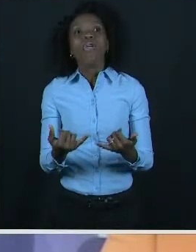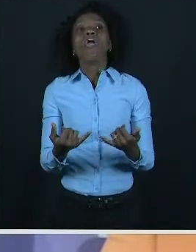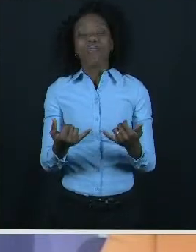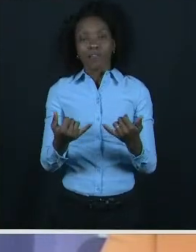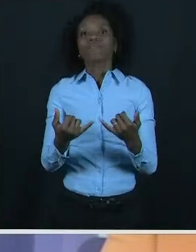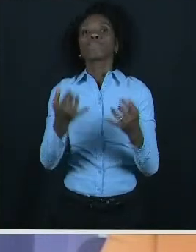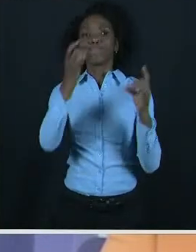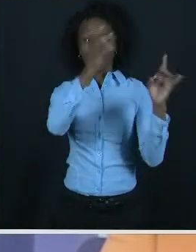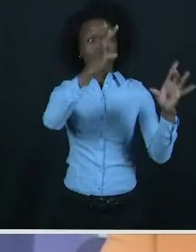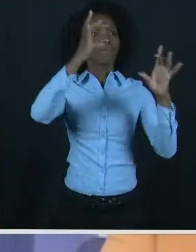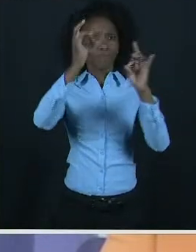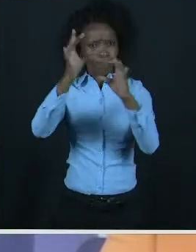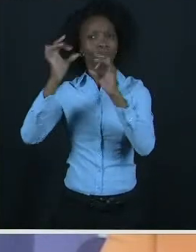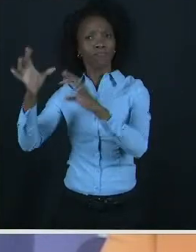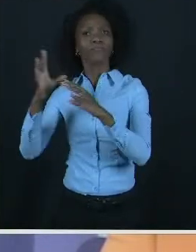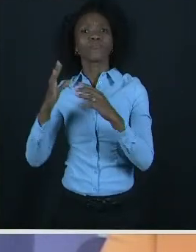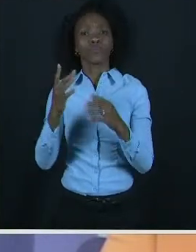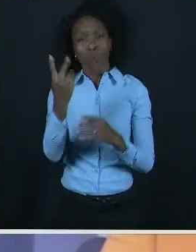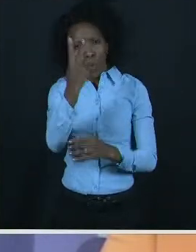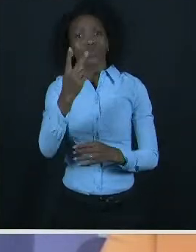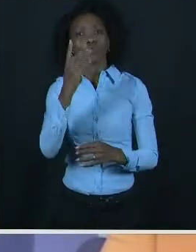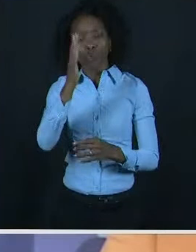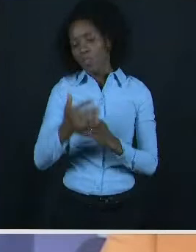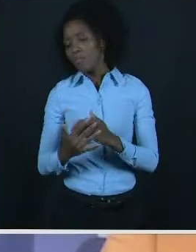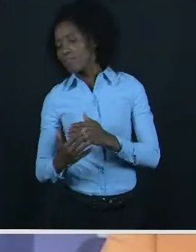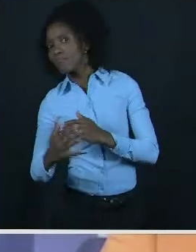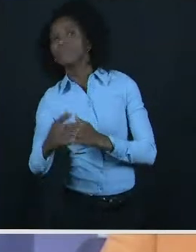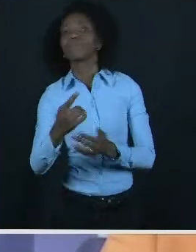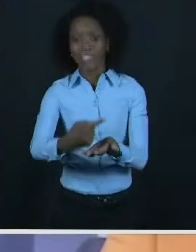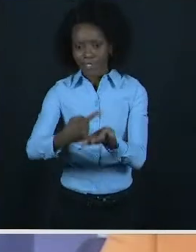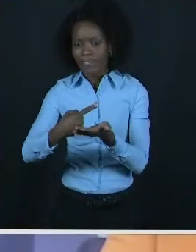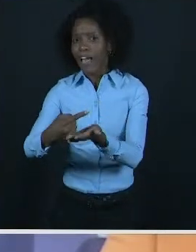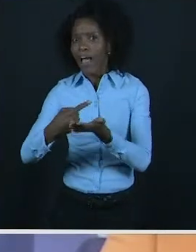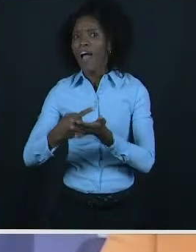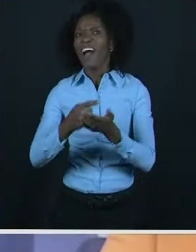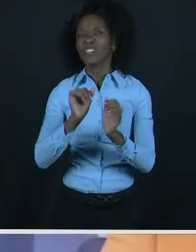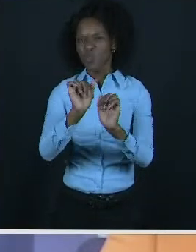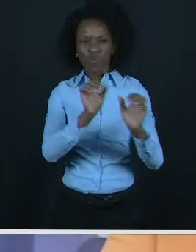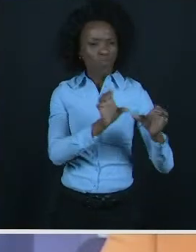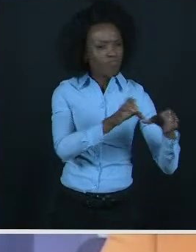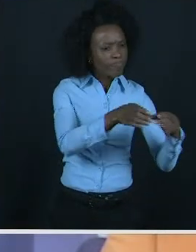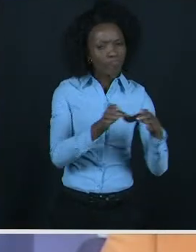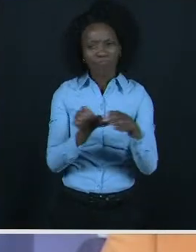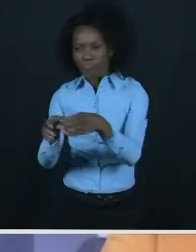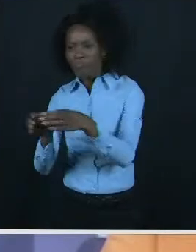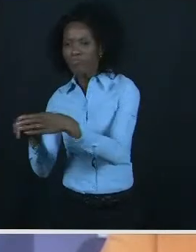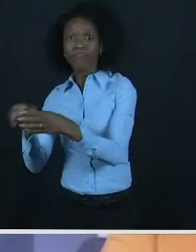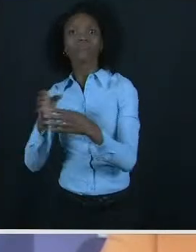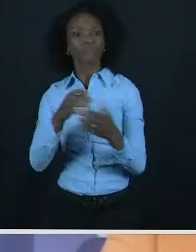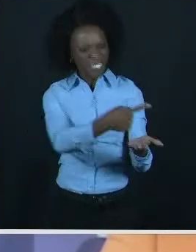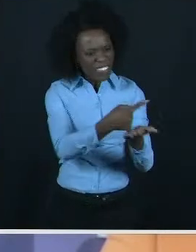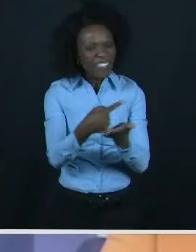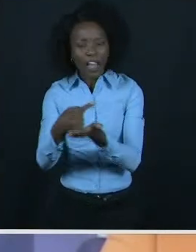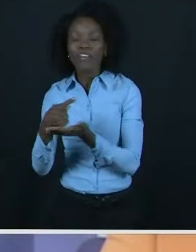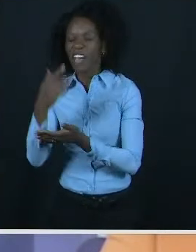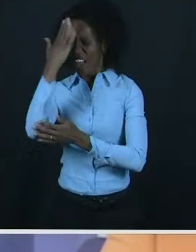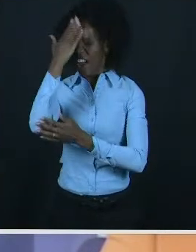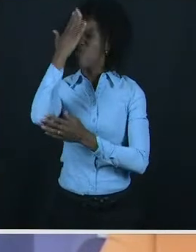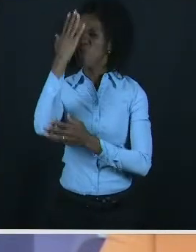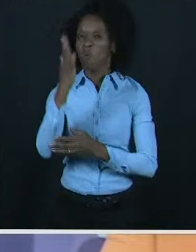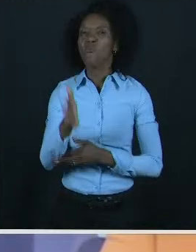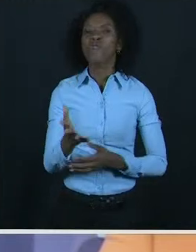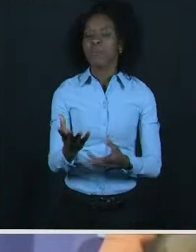messaging, as well as what will be discussed in your various groupings, you will come up with a number